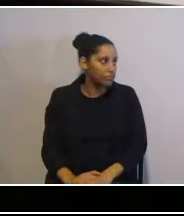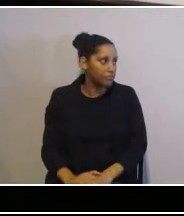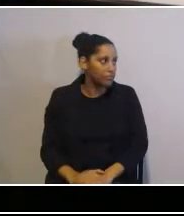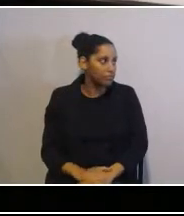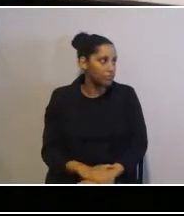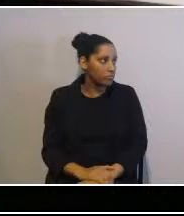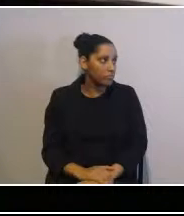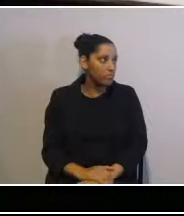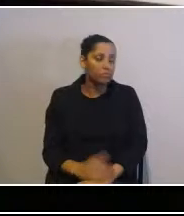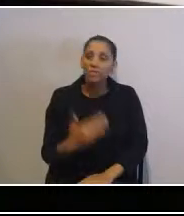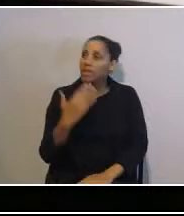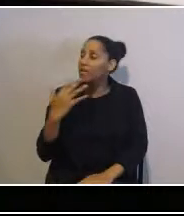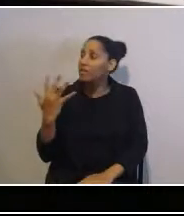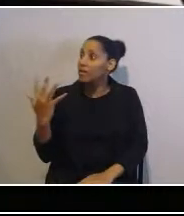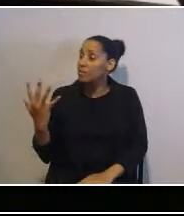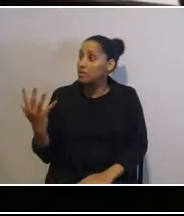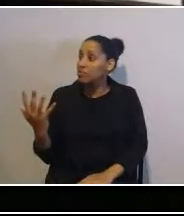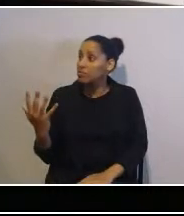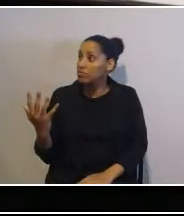Thank you very much.